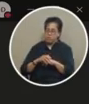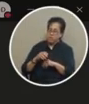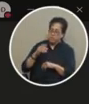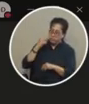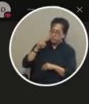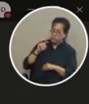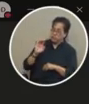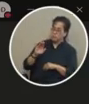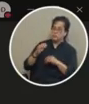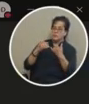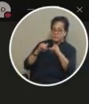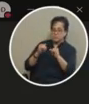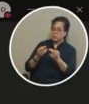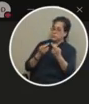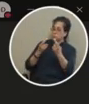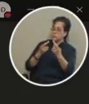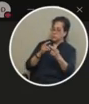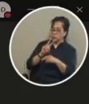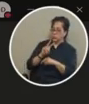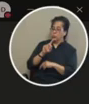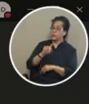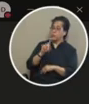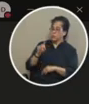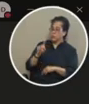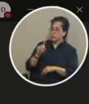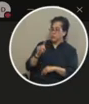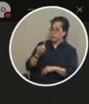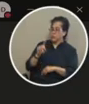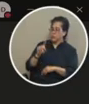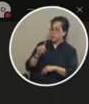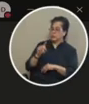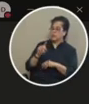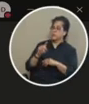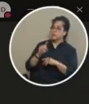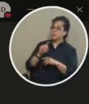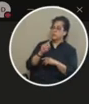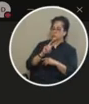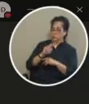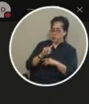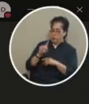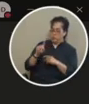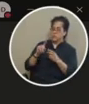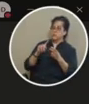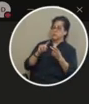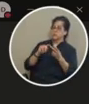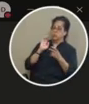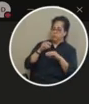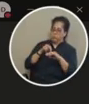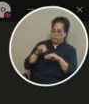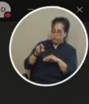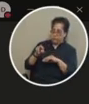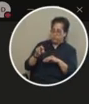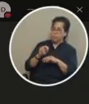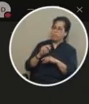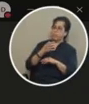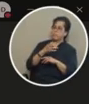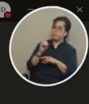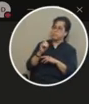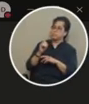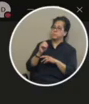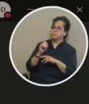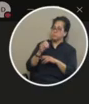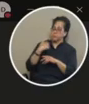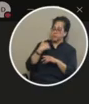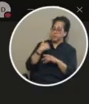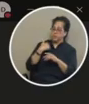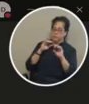For those, we're still recommending they go through 211. 211 has referrals for other social services and clinics that give those